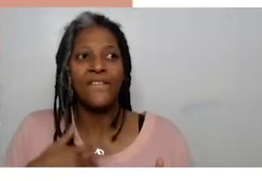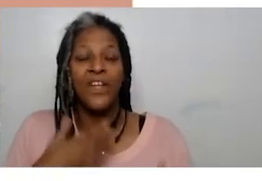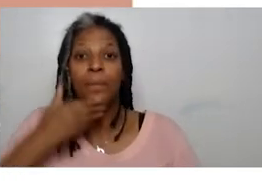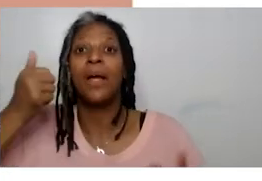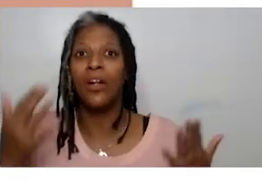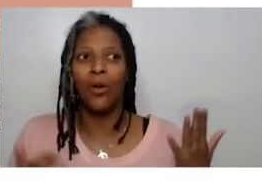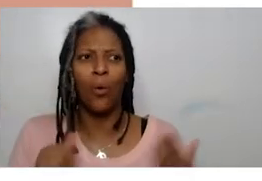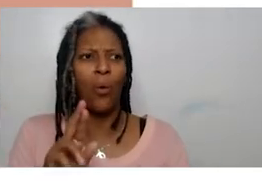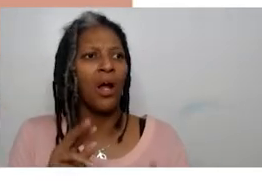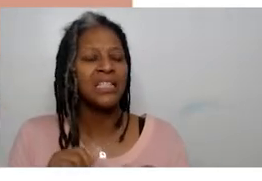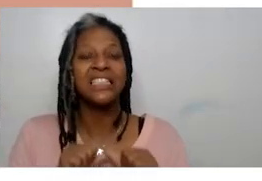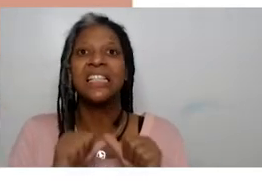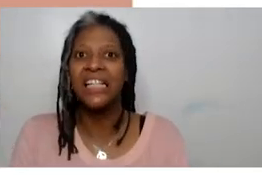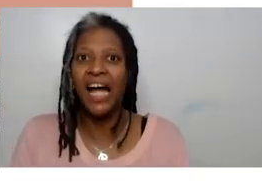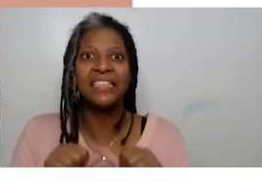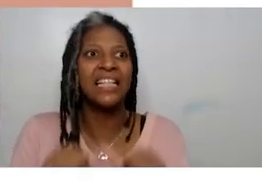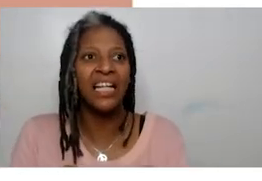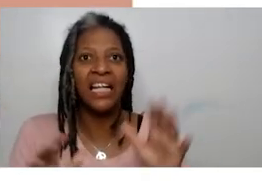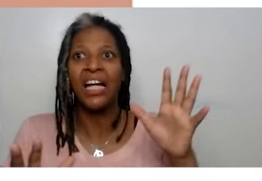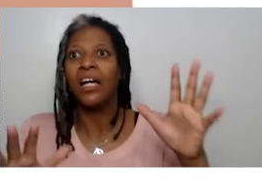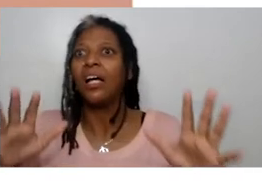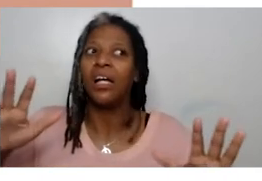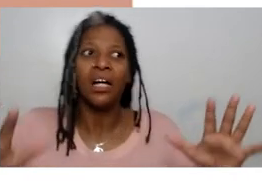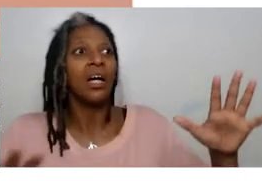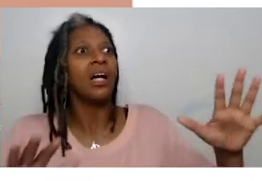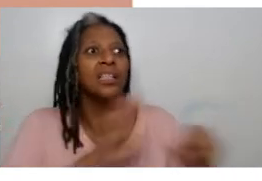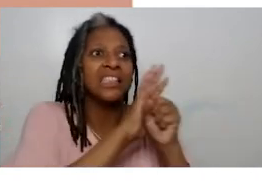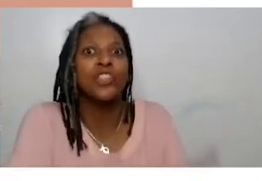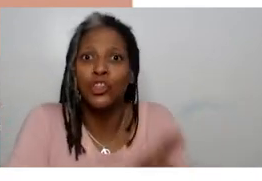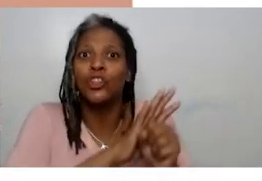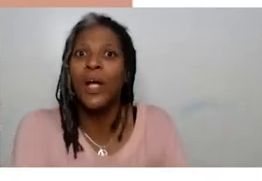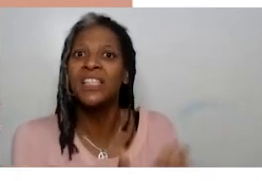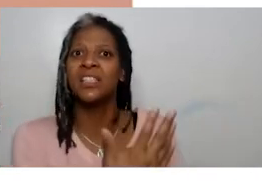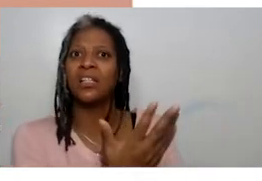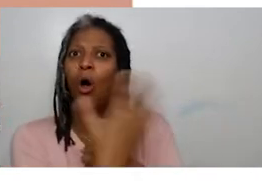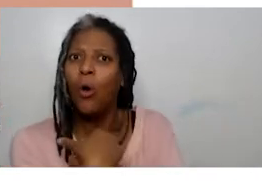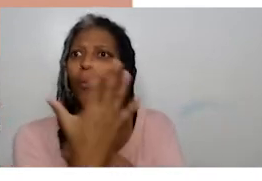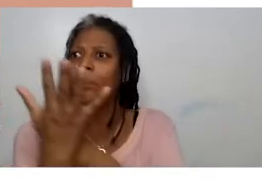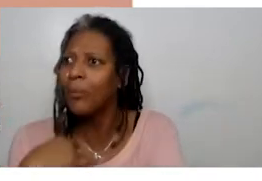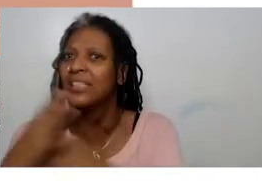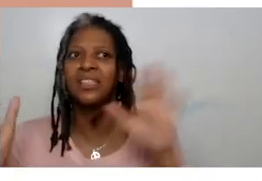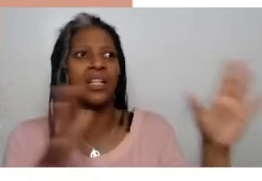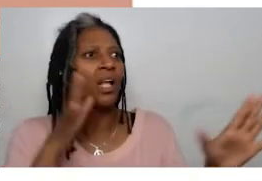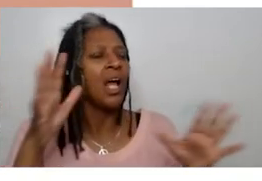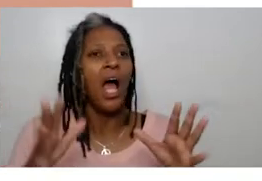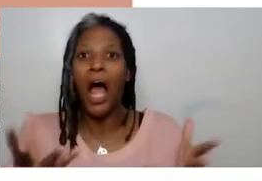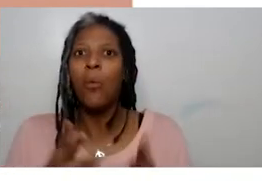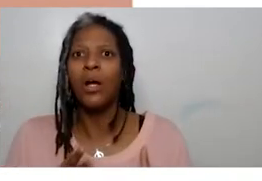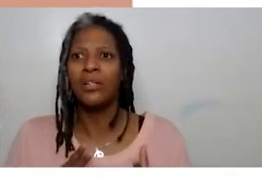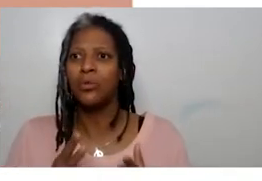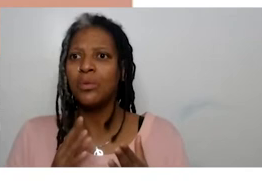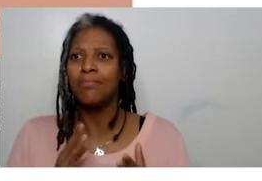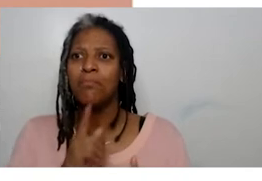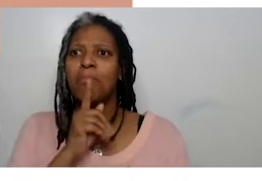Constantly grappling with, you know, how do I navigate this world while keeping myself safe and also being my authentic self? And this, we can